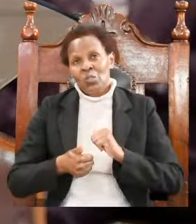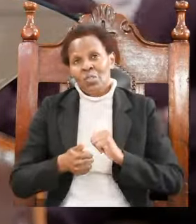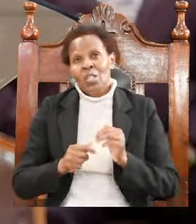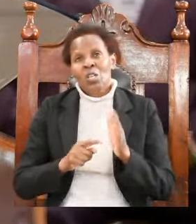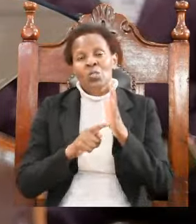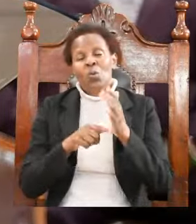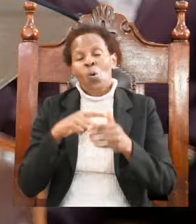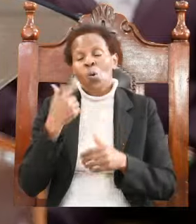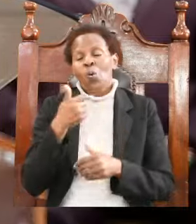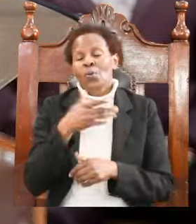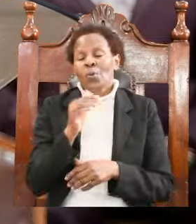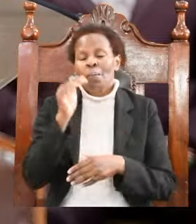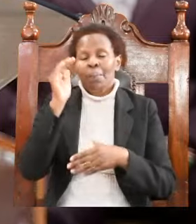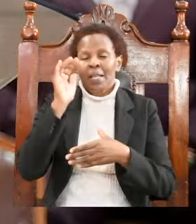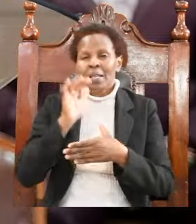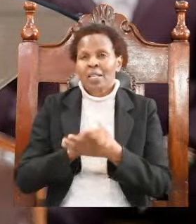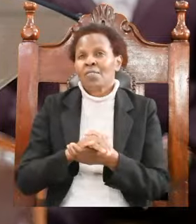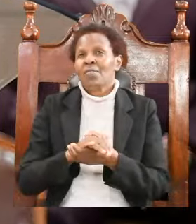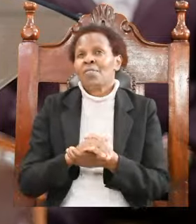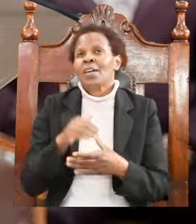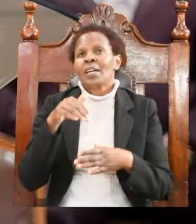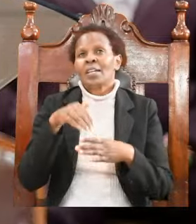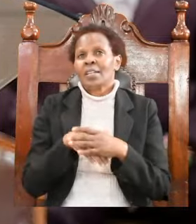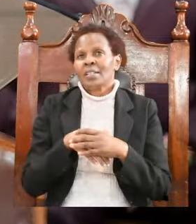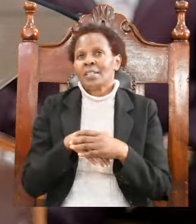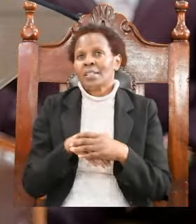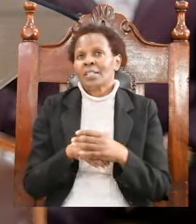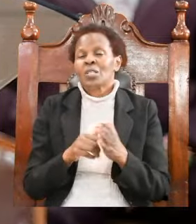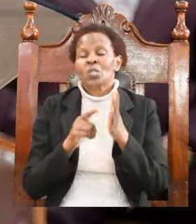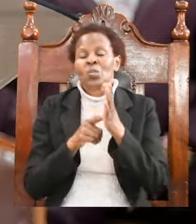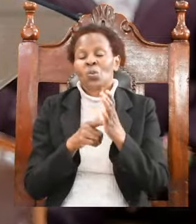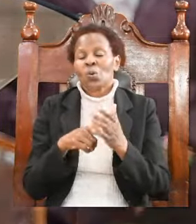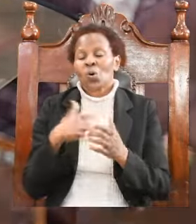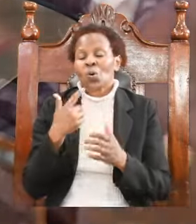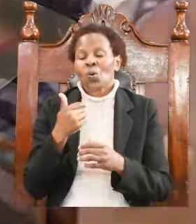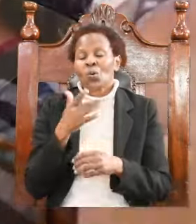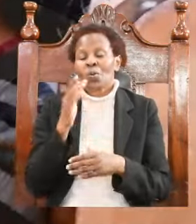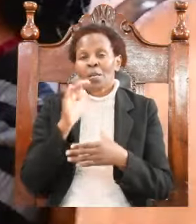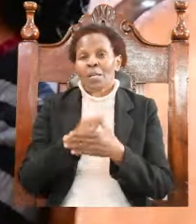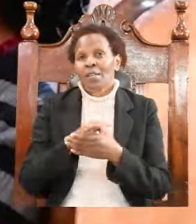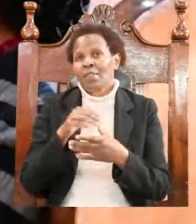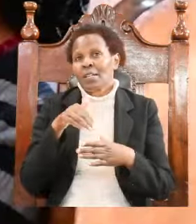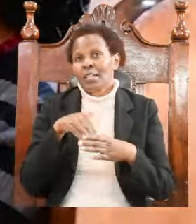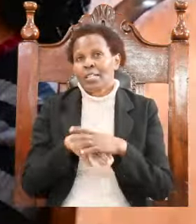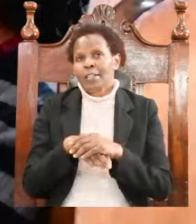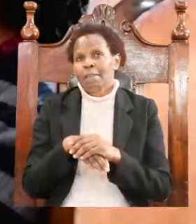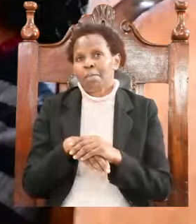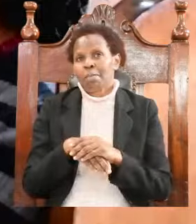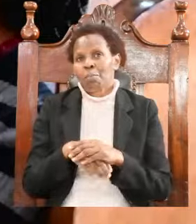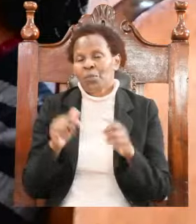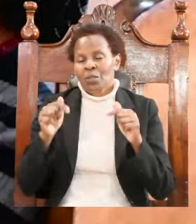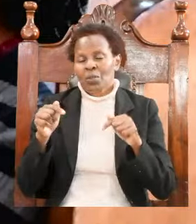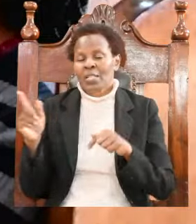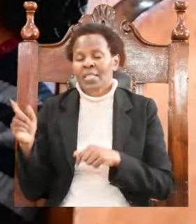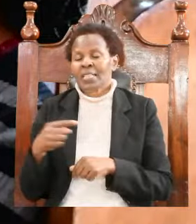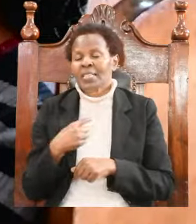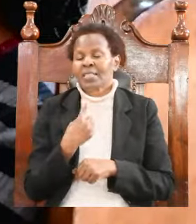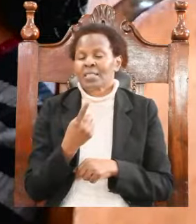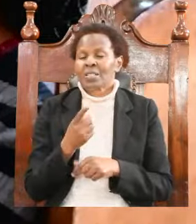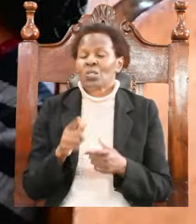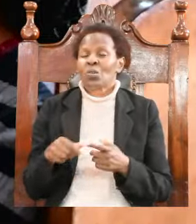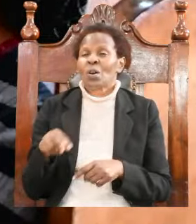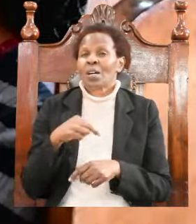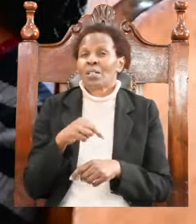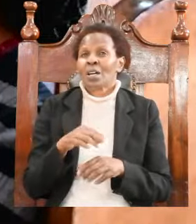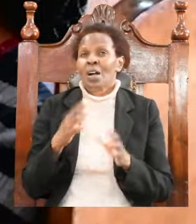believe in. It will reflect the one who called us. And therefore, church today, I just tell you, just as Timothy